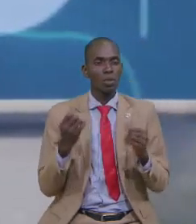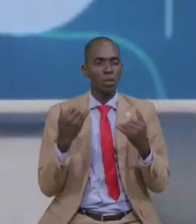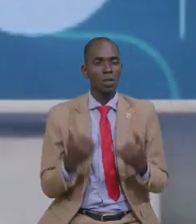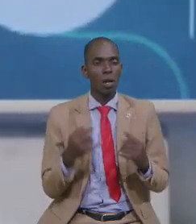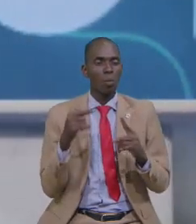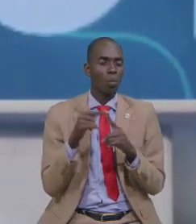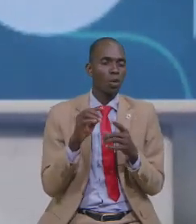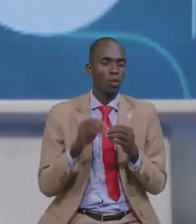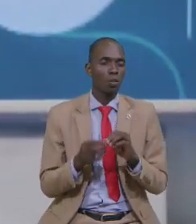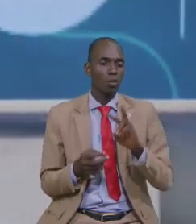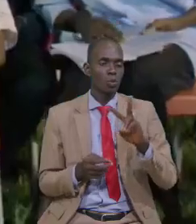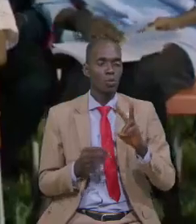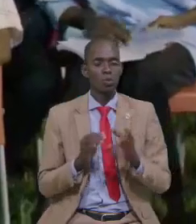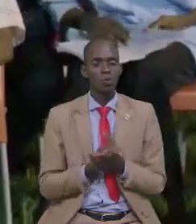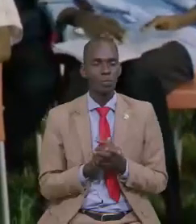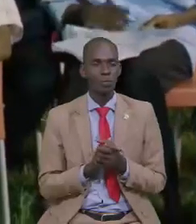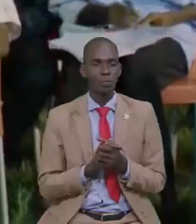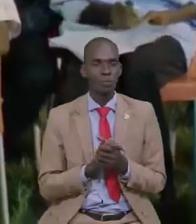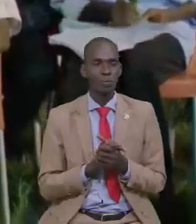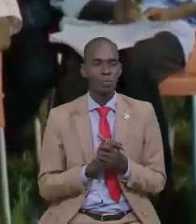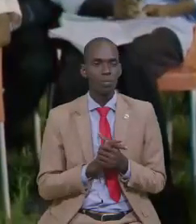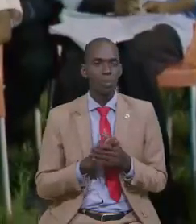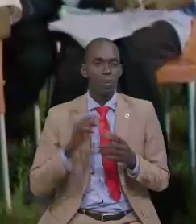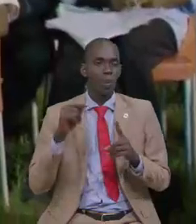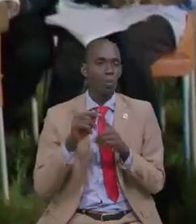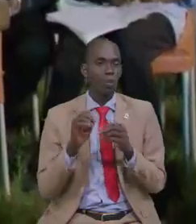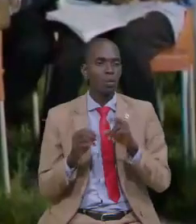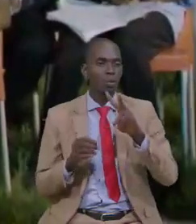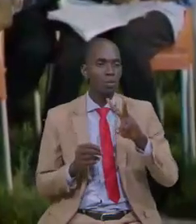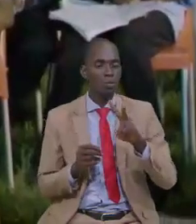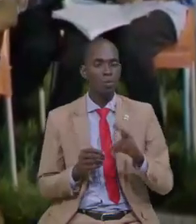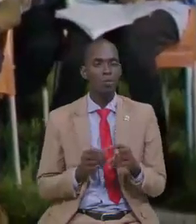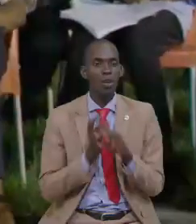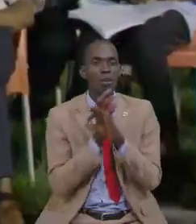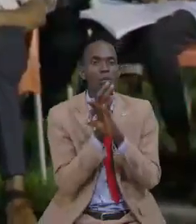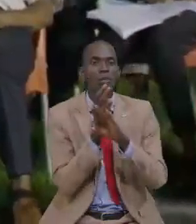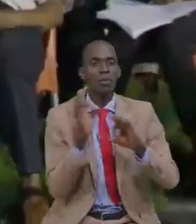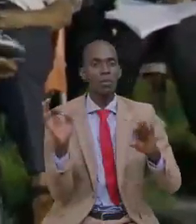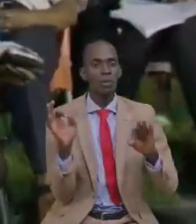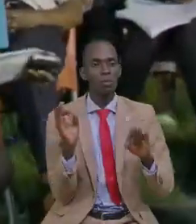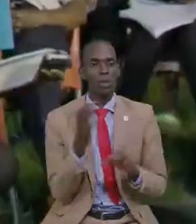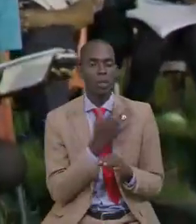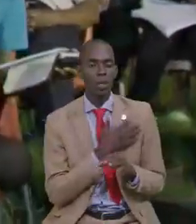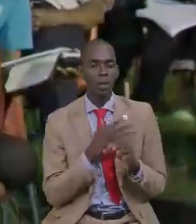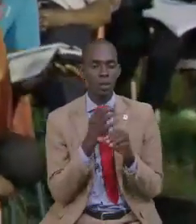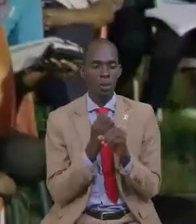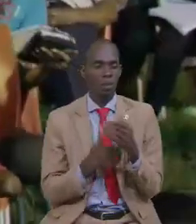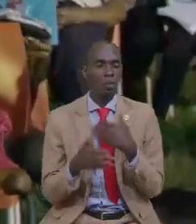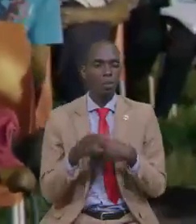two here. Number two, we're looking at freedom and recovery from